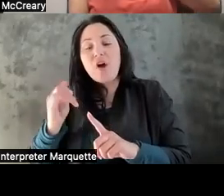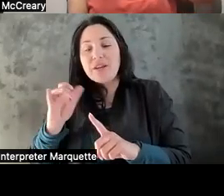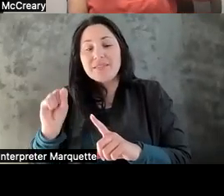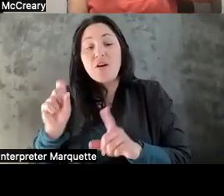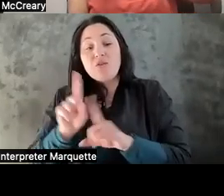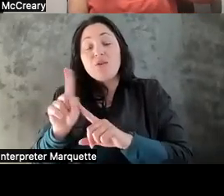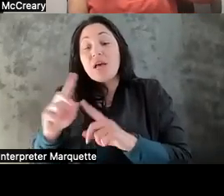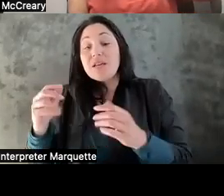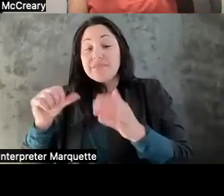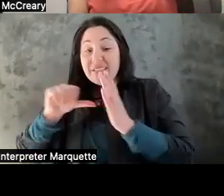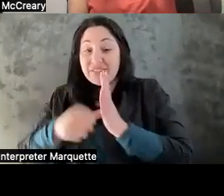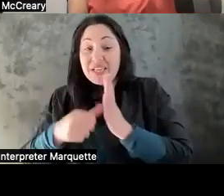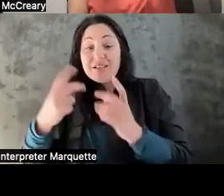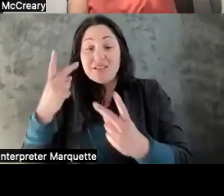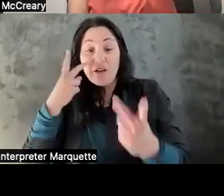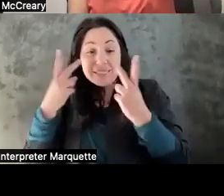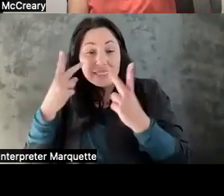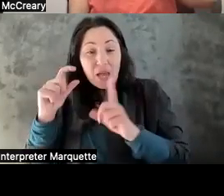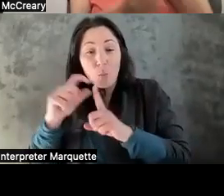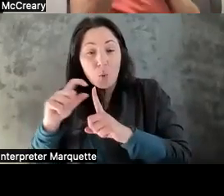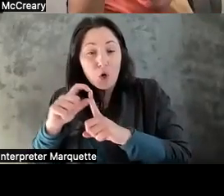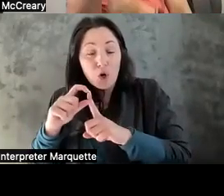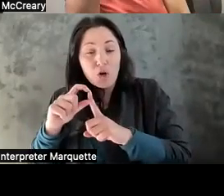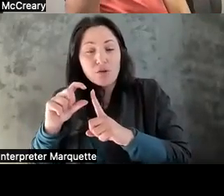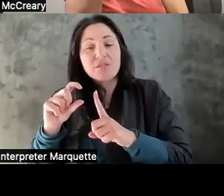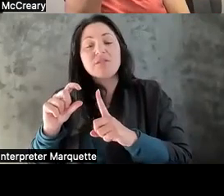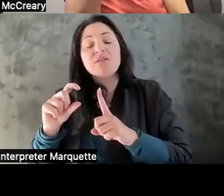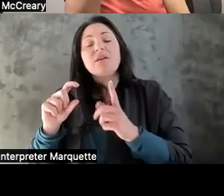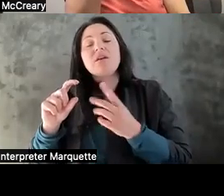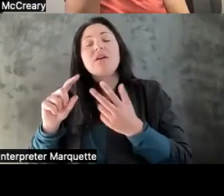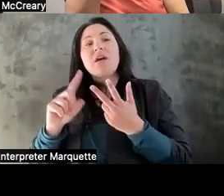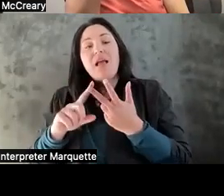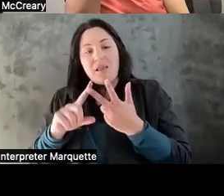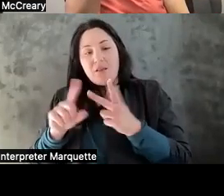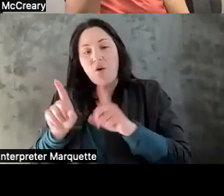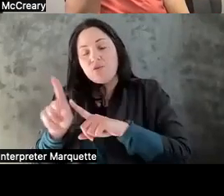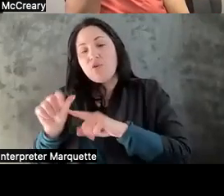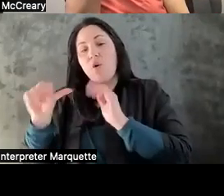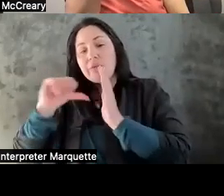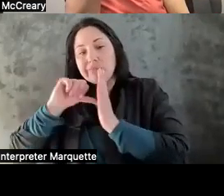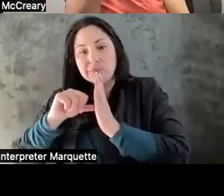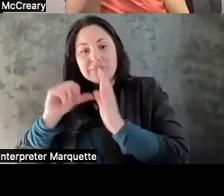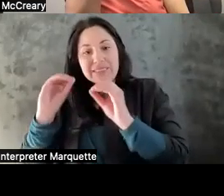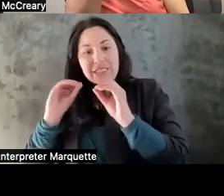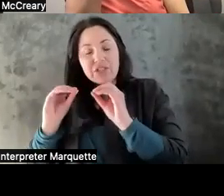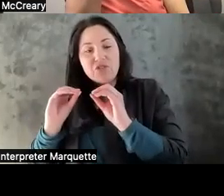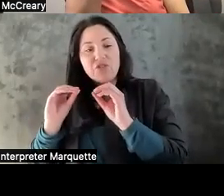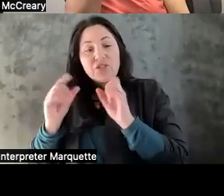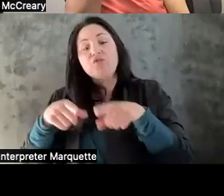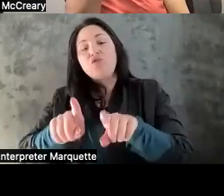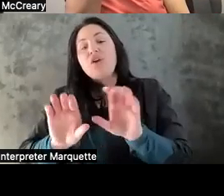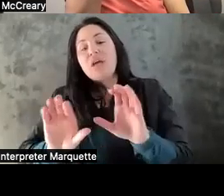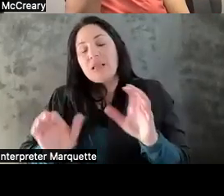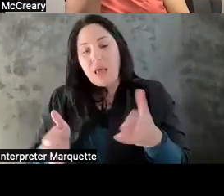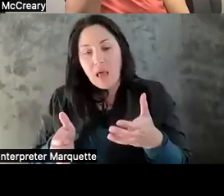high emphasis on sight words, and then as well as putting an emphasis on in class, we